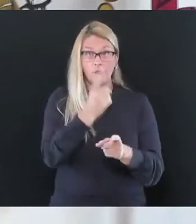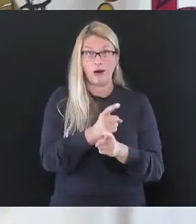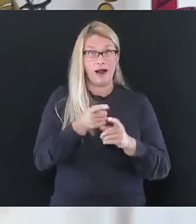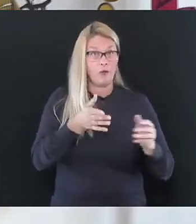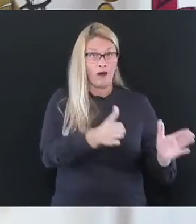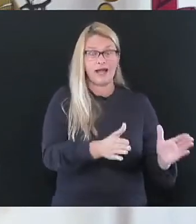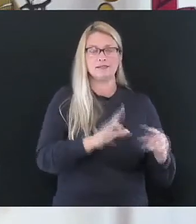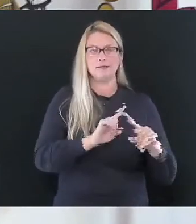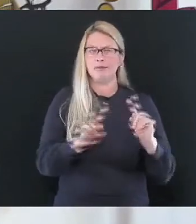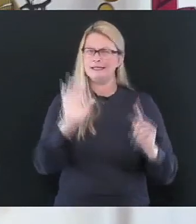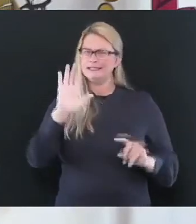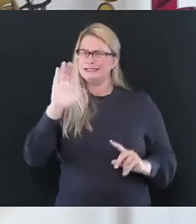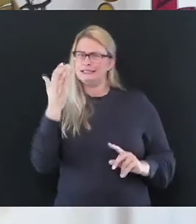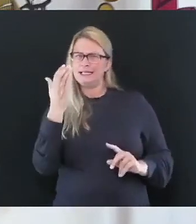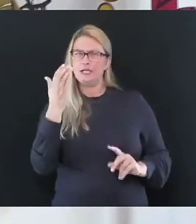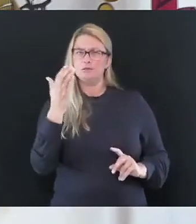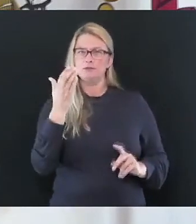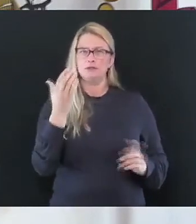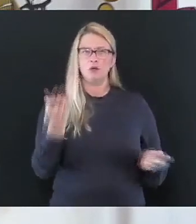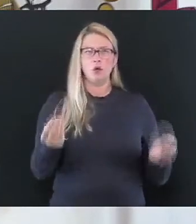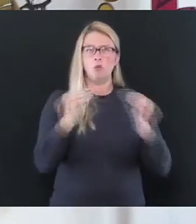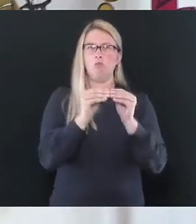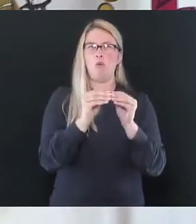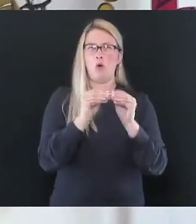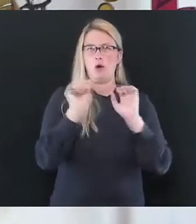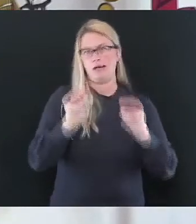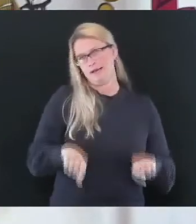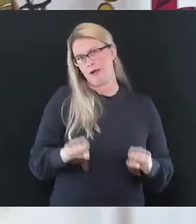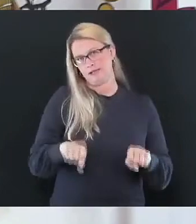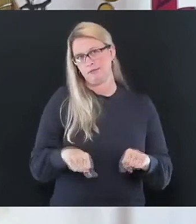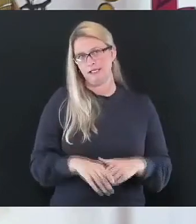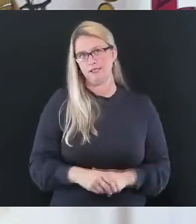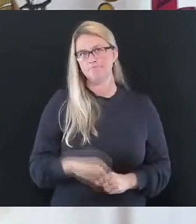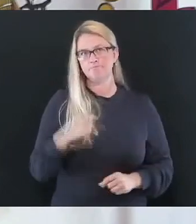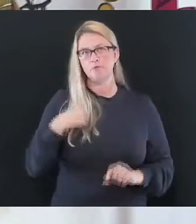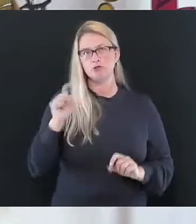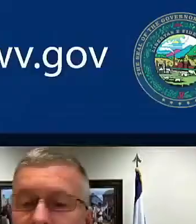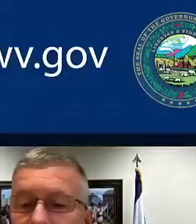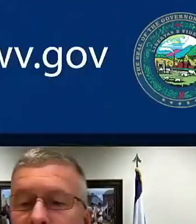seems to me like there's a possibility that we can do more. We're going to go try to do it.